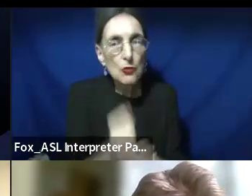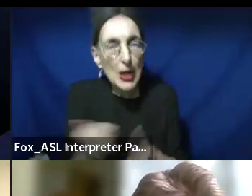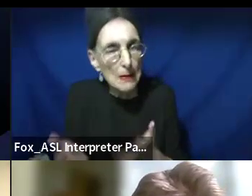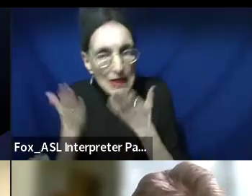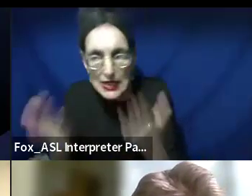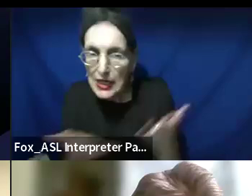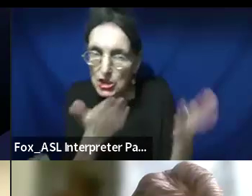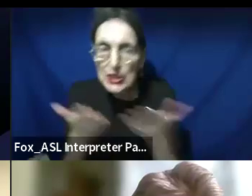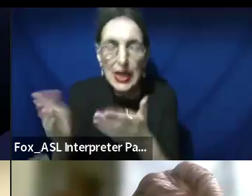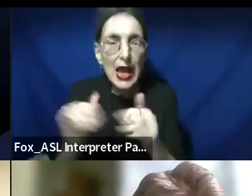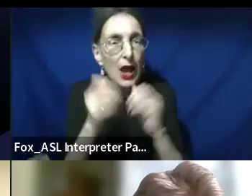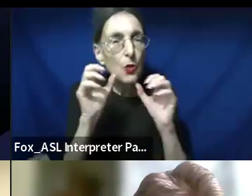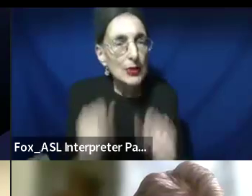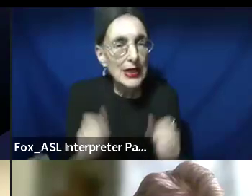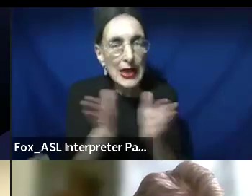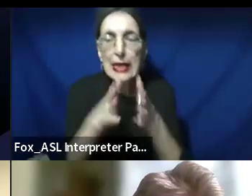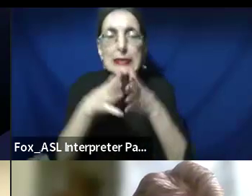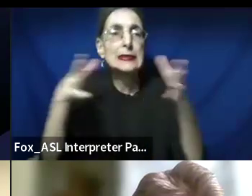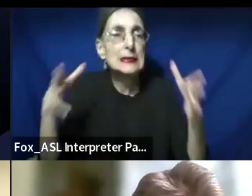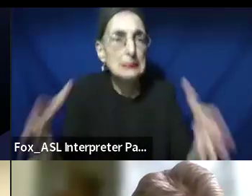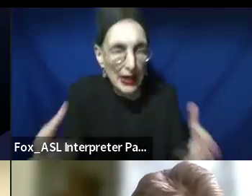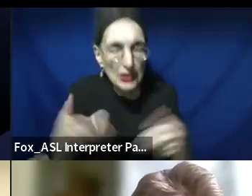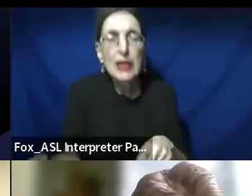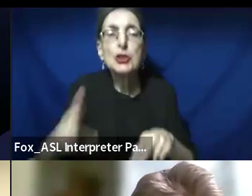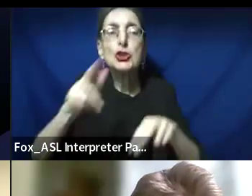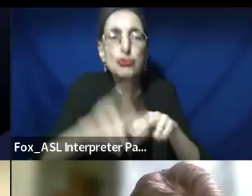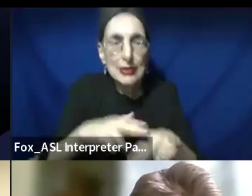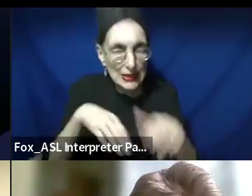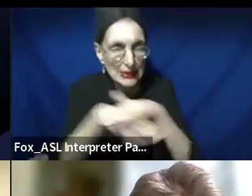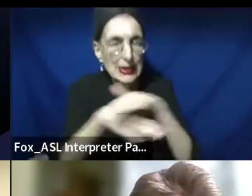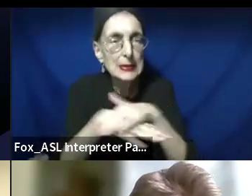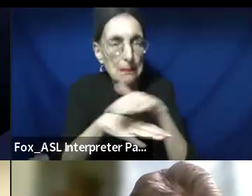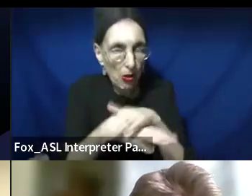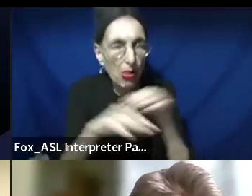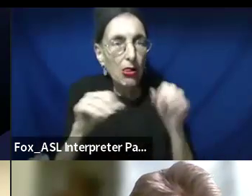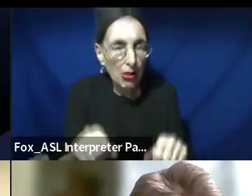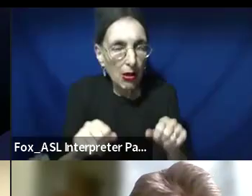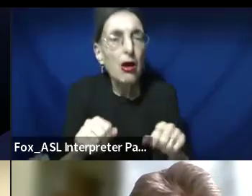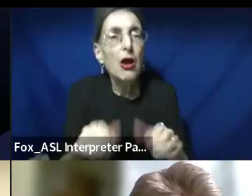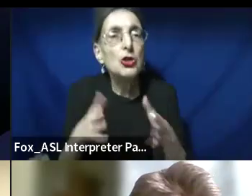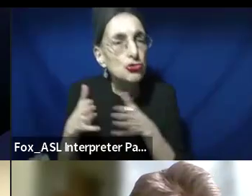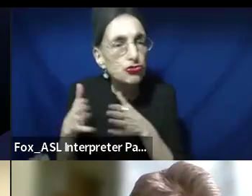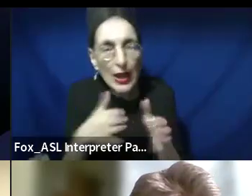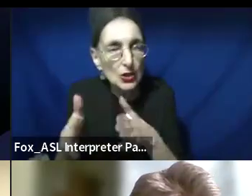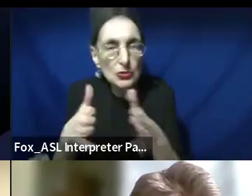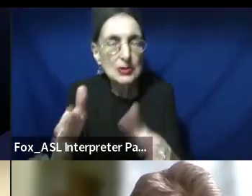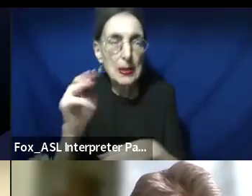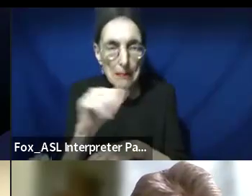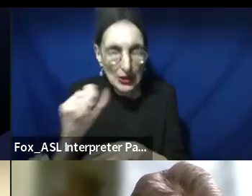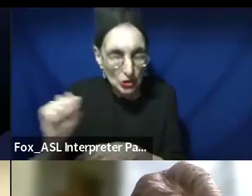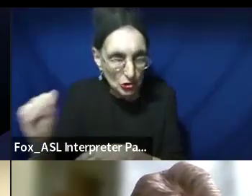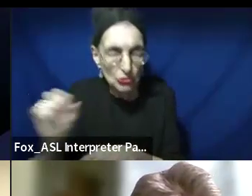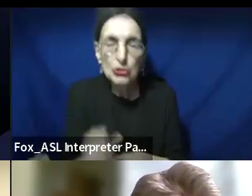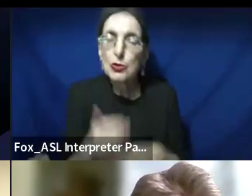expand accessible trails and adaptive outdoor recreation in Massachusetts. So I just want to thank and recognize all of the members of the